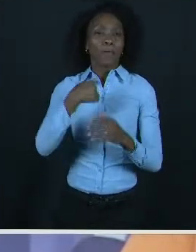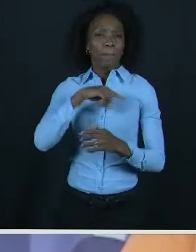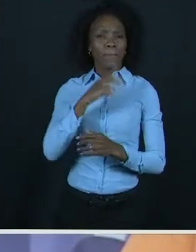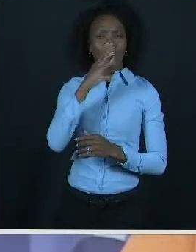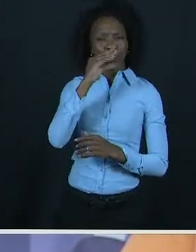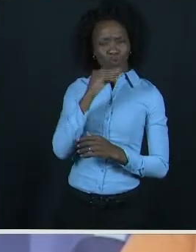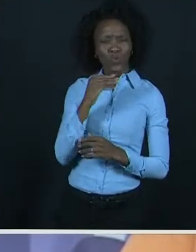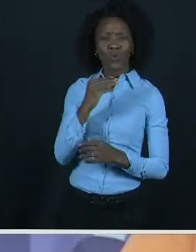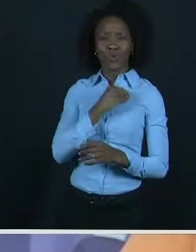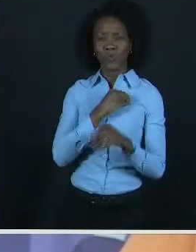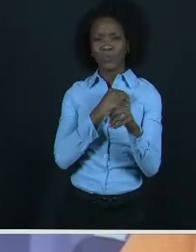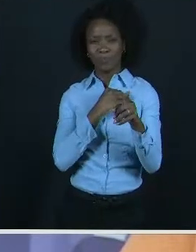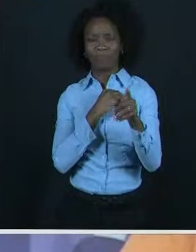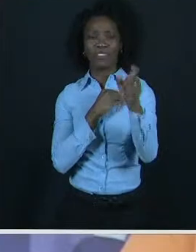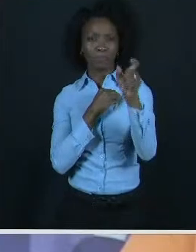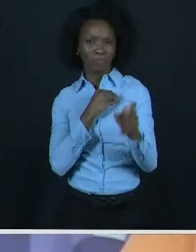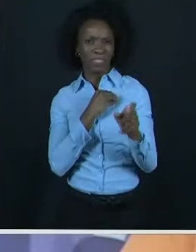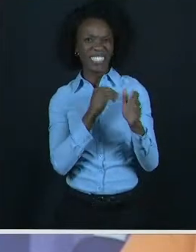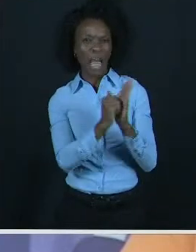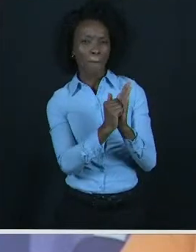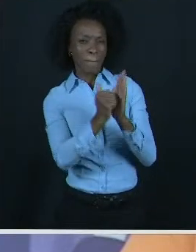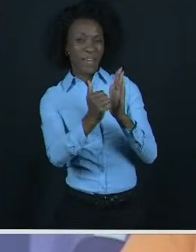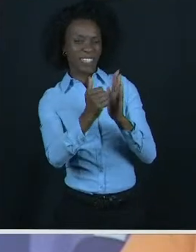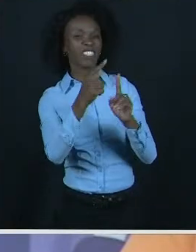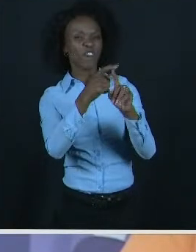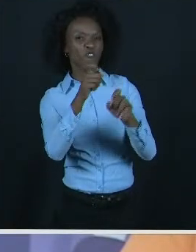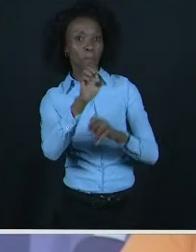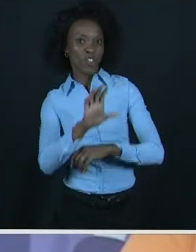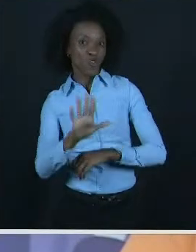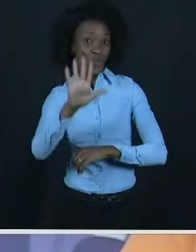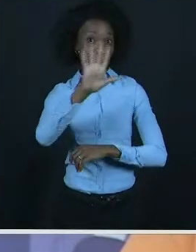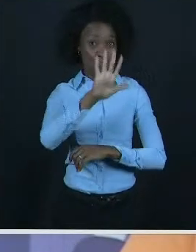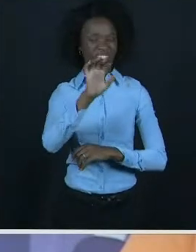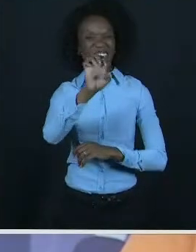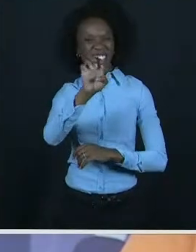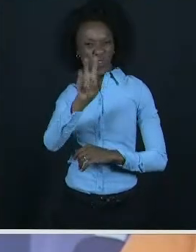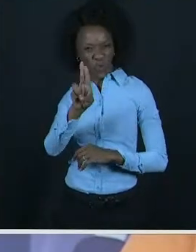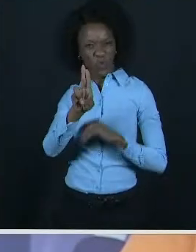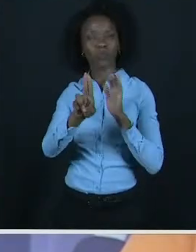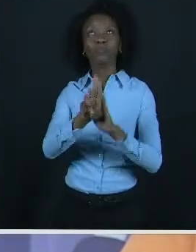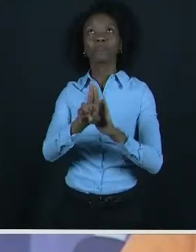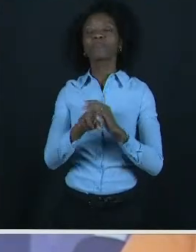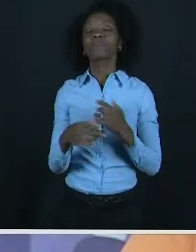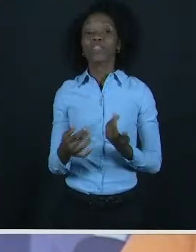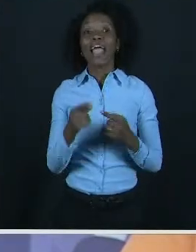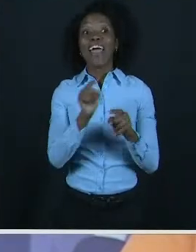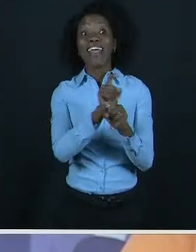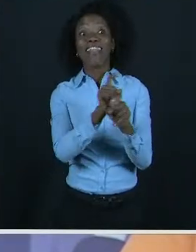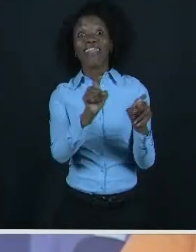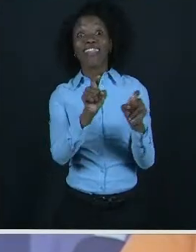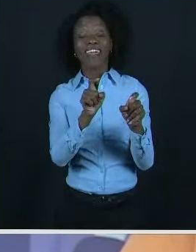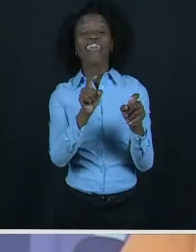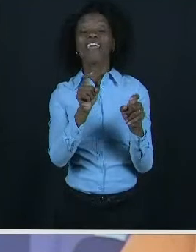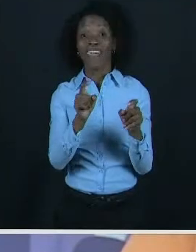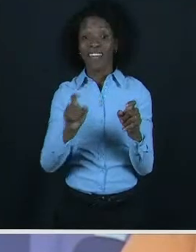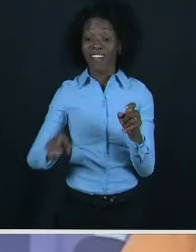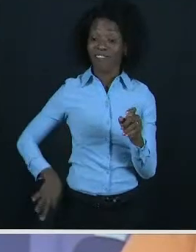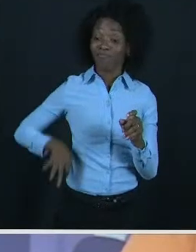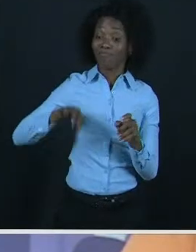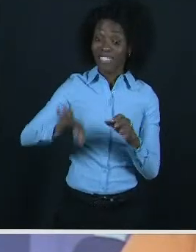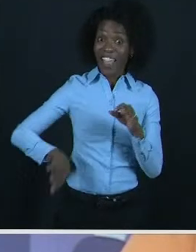ambassador earlier from the EU, who was telling me that they are spending up to R1